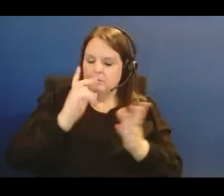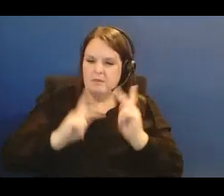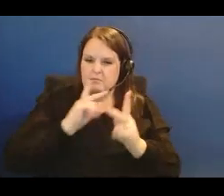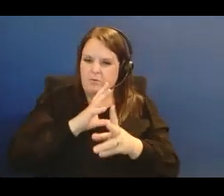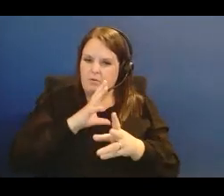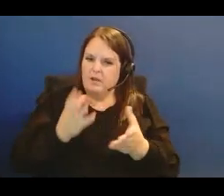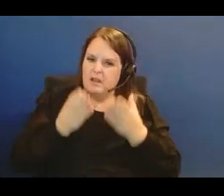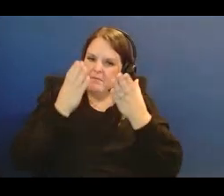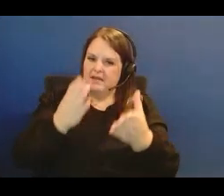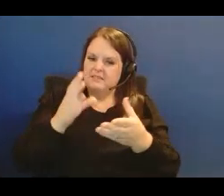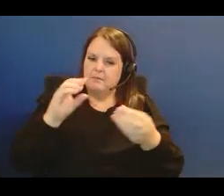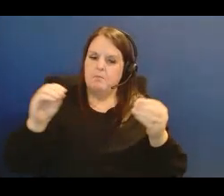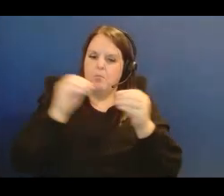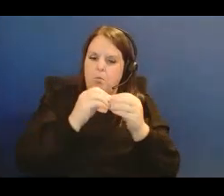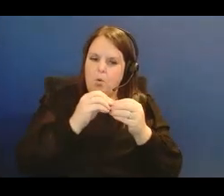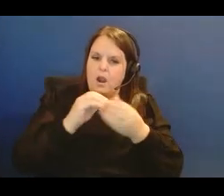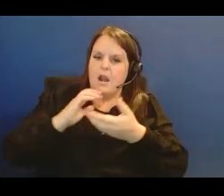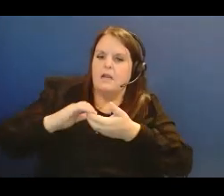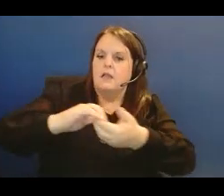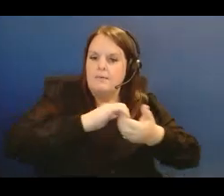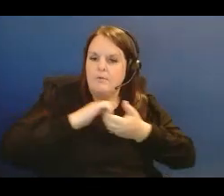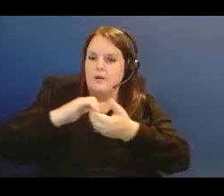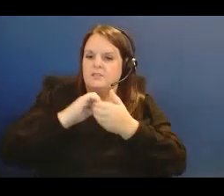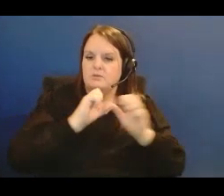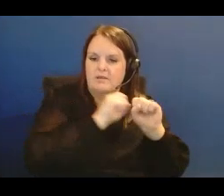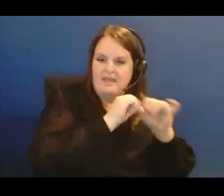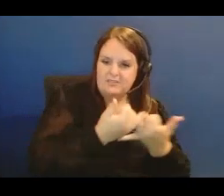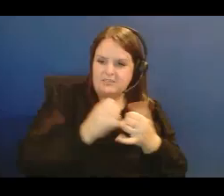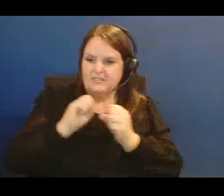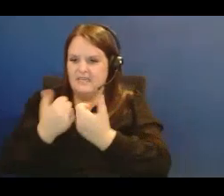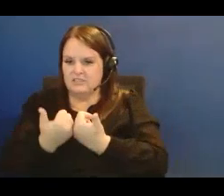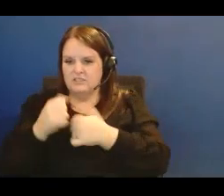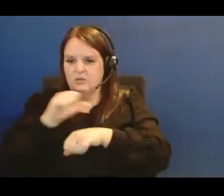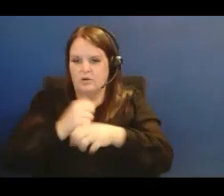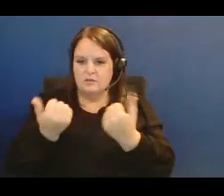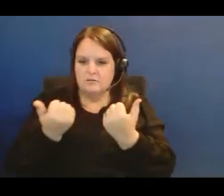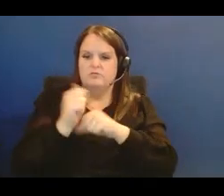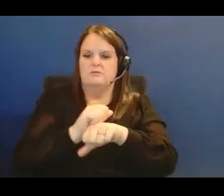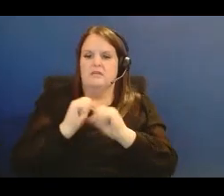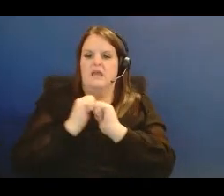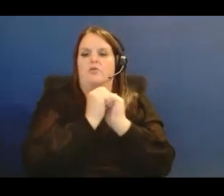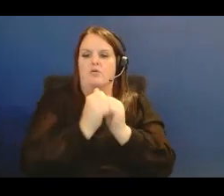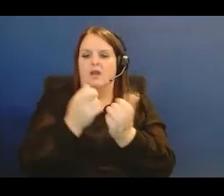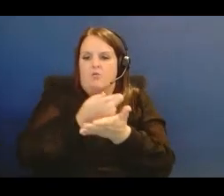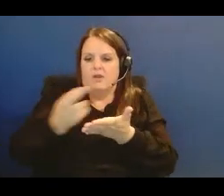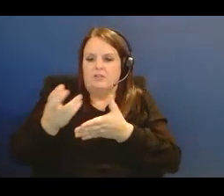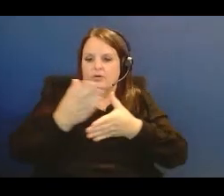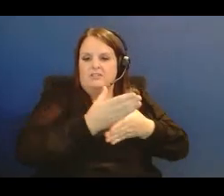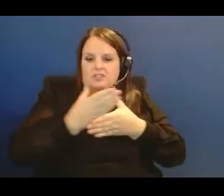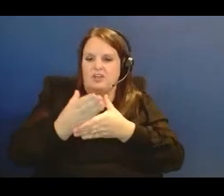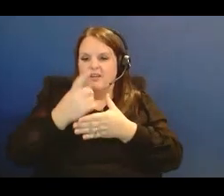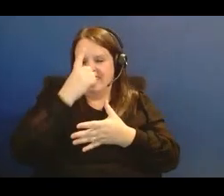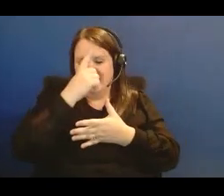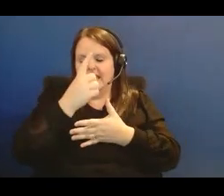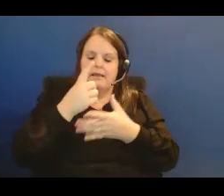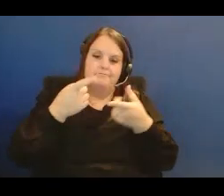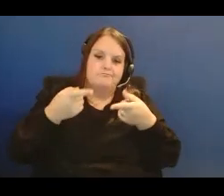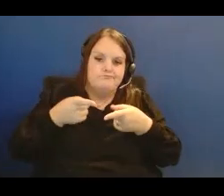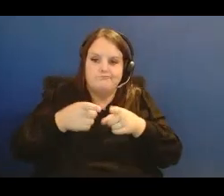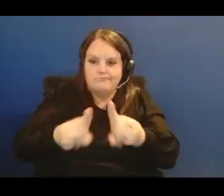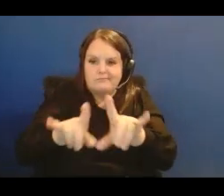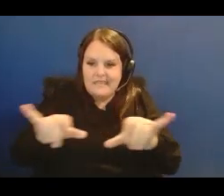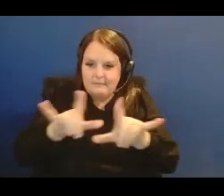stronger interagency collaboration and better communication and resource sharing. Think of a mutual aid type